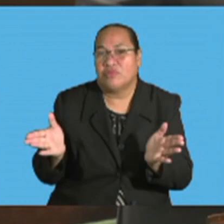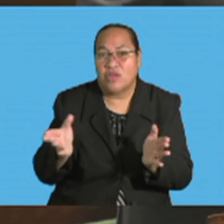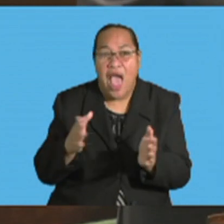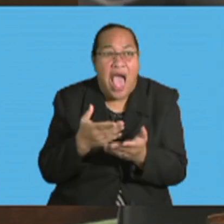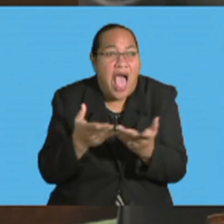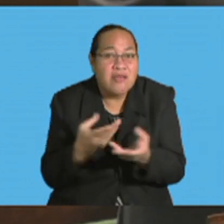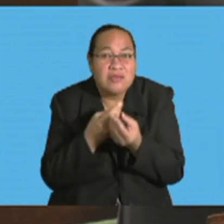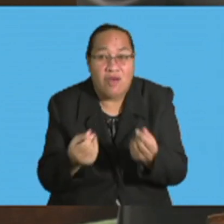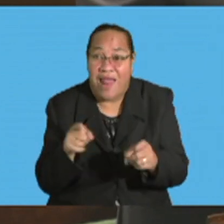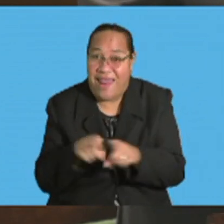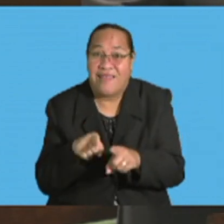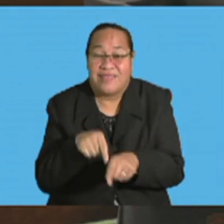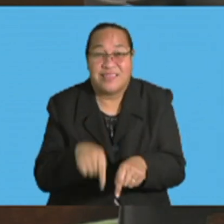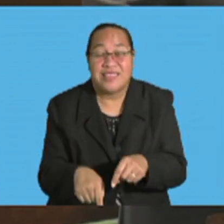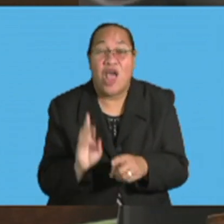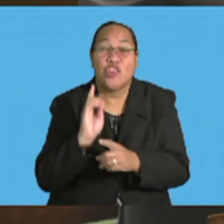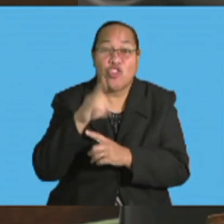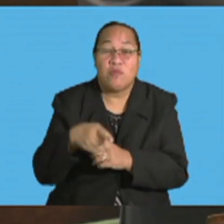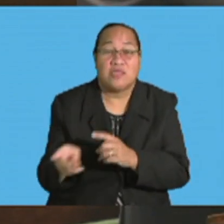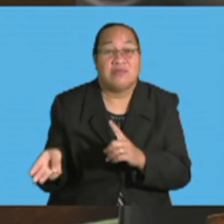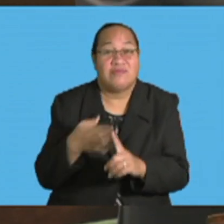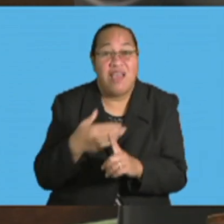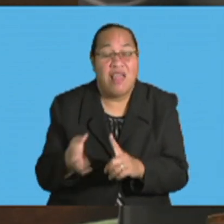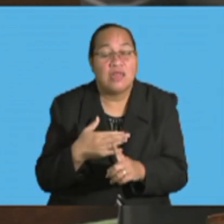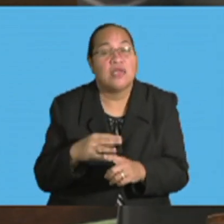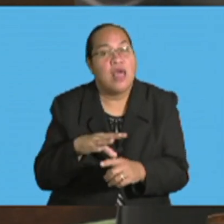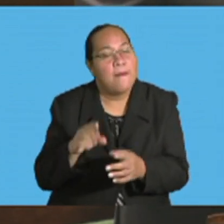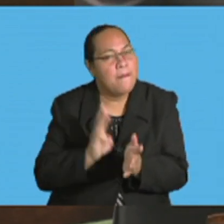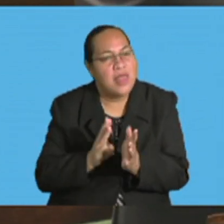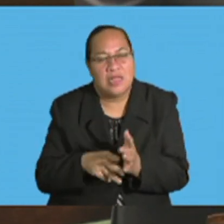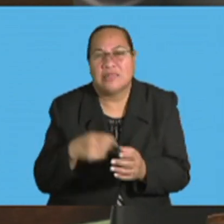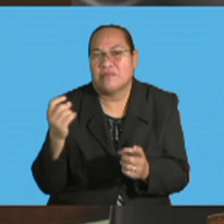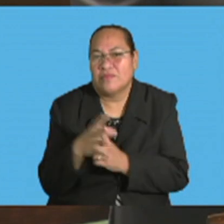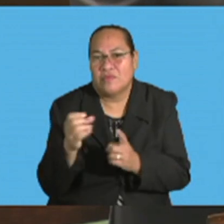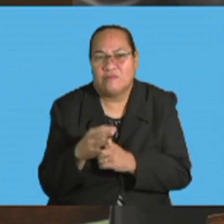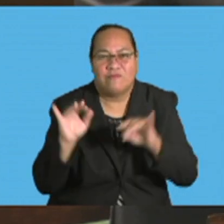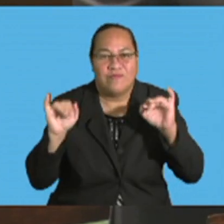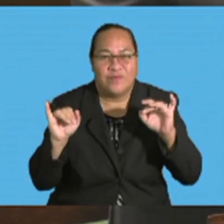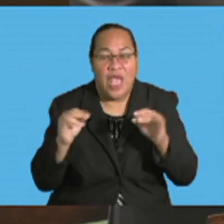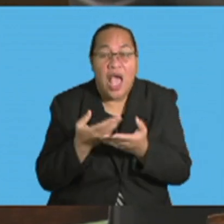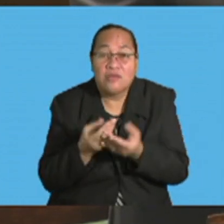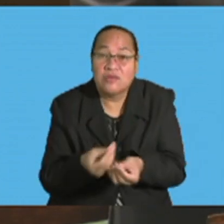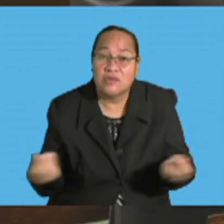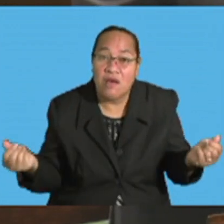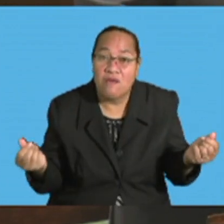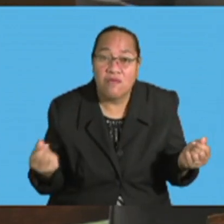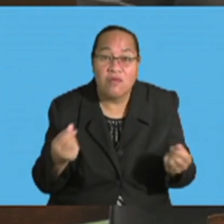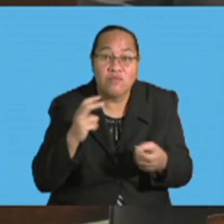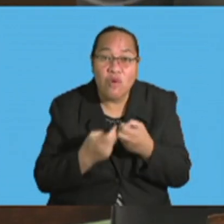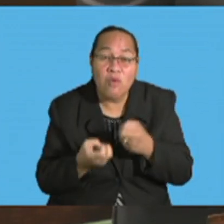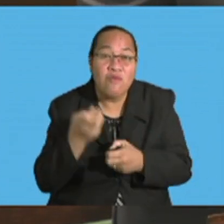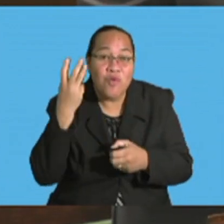preventing domestic violence, every minute counts. Solving a Fijian problem, such as violence against women,